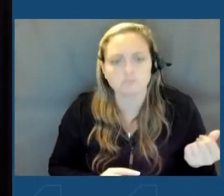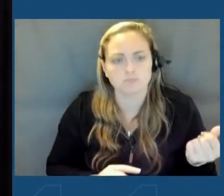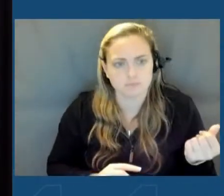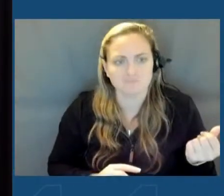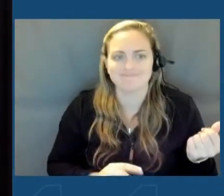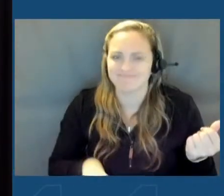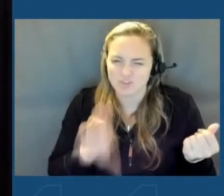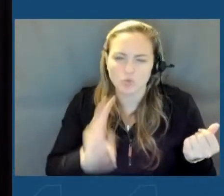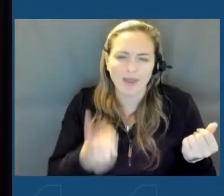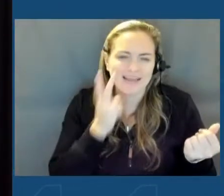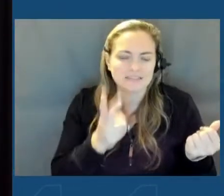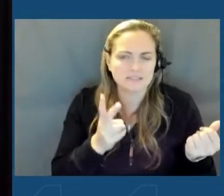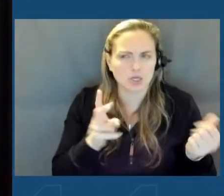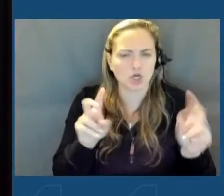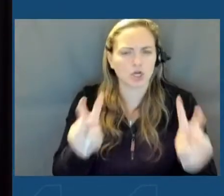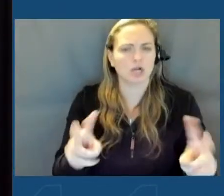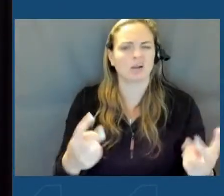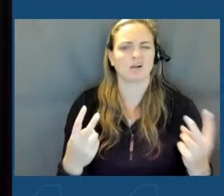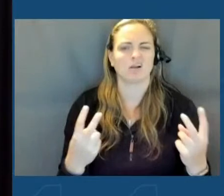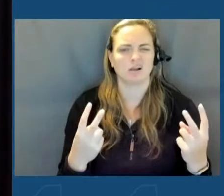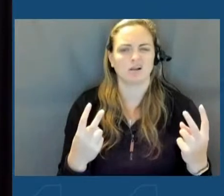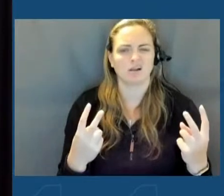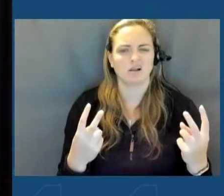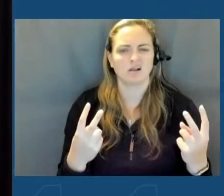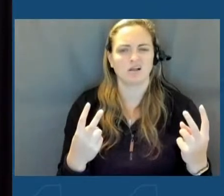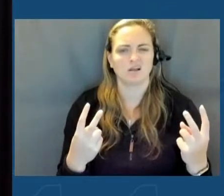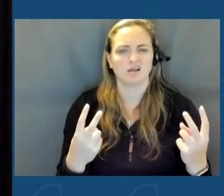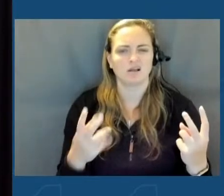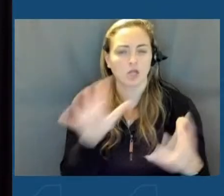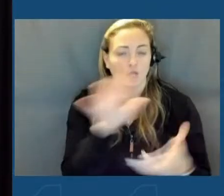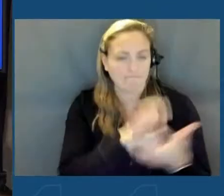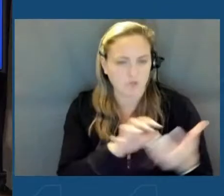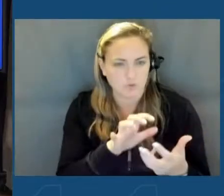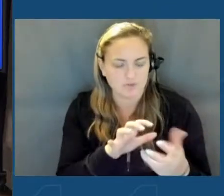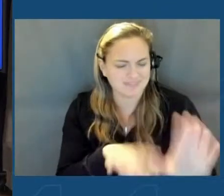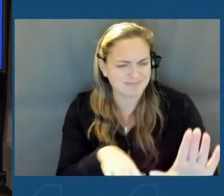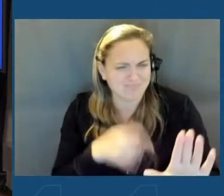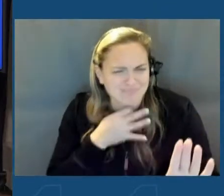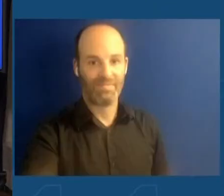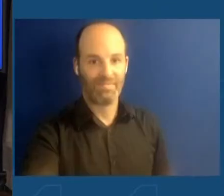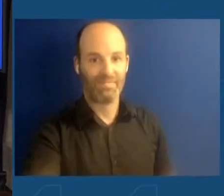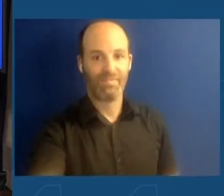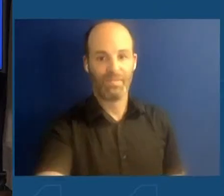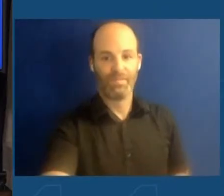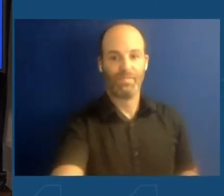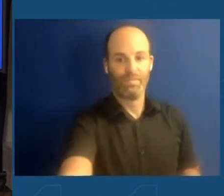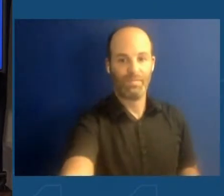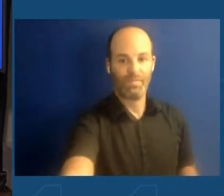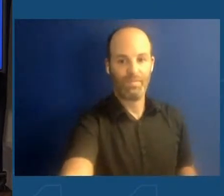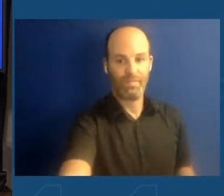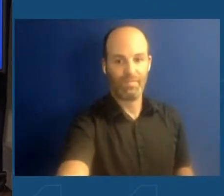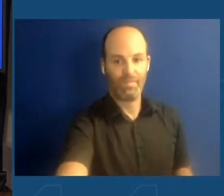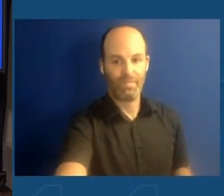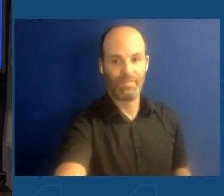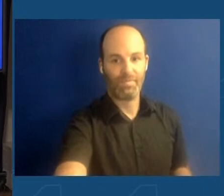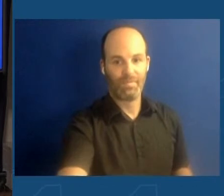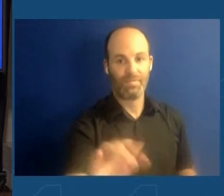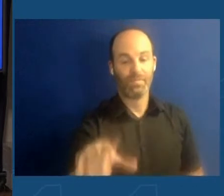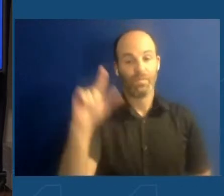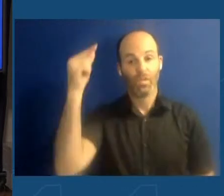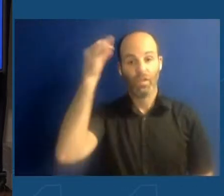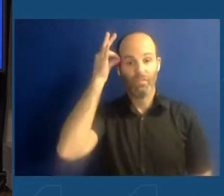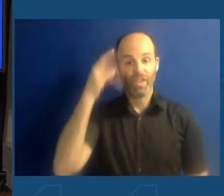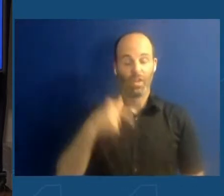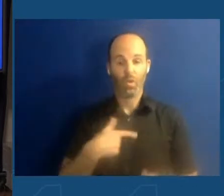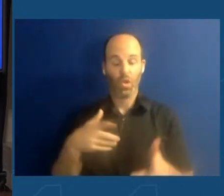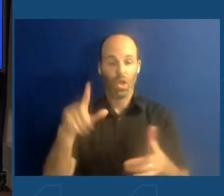see the blank looks out there. So but I'm glad we could have a chance. I'm curious if the federal government's move to basically force you to do this. I mean,